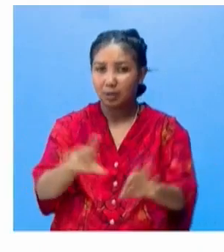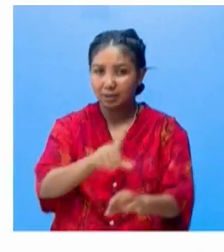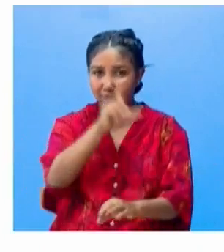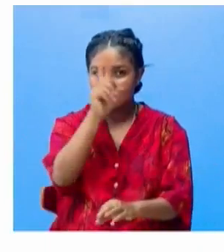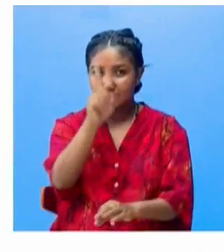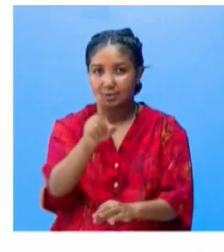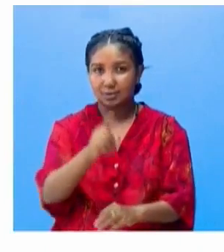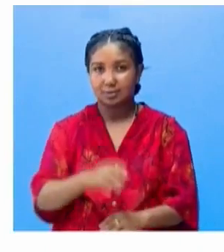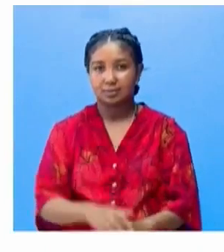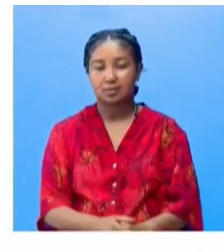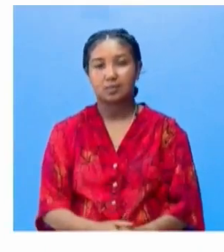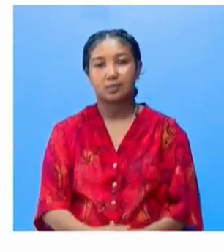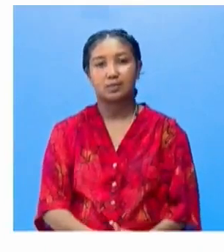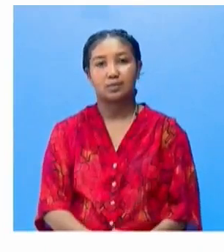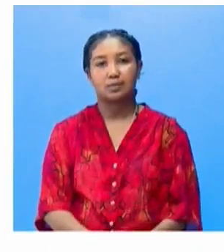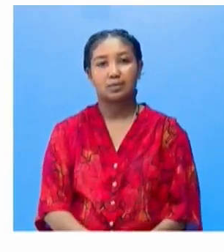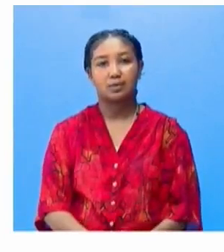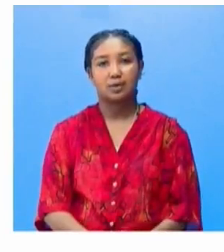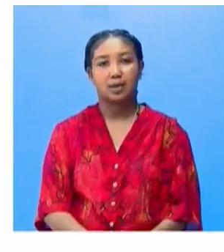important?